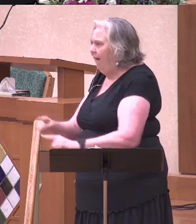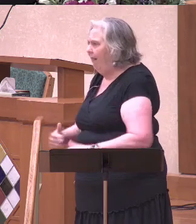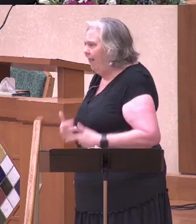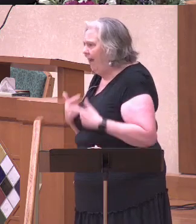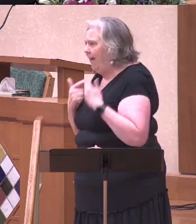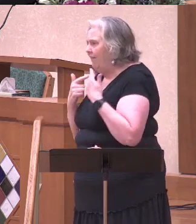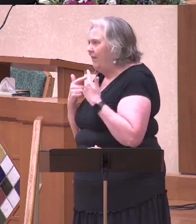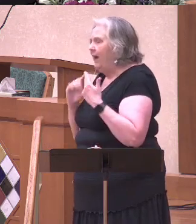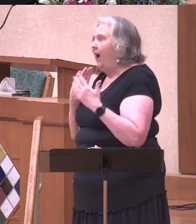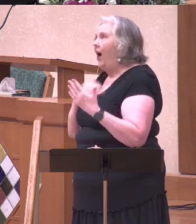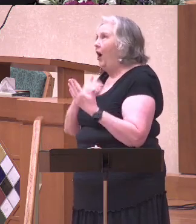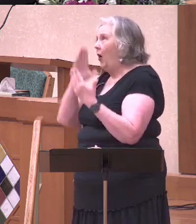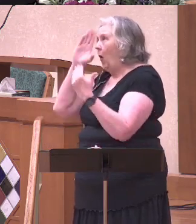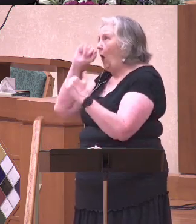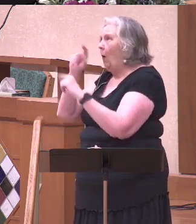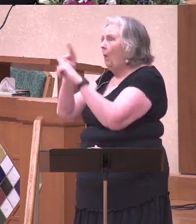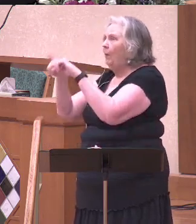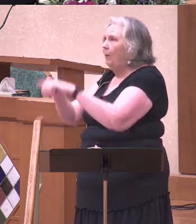Our hope is in you,